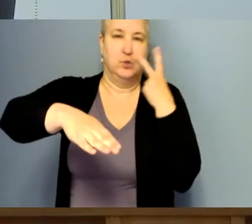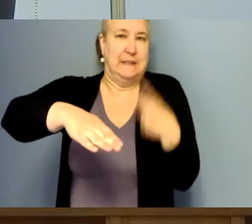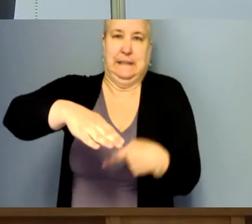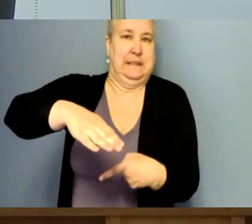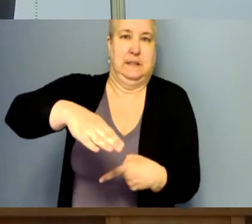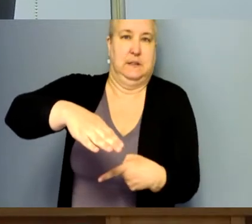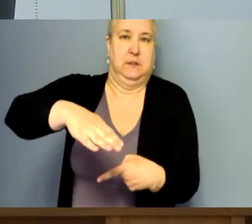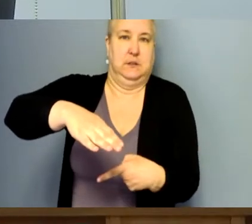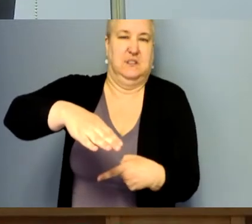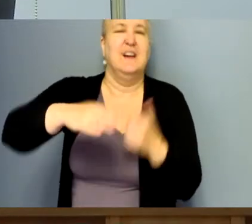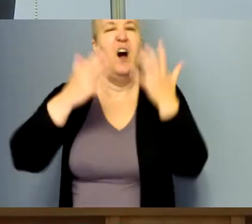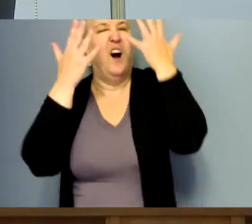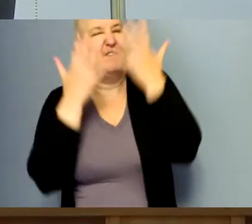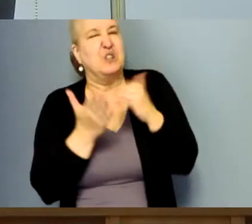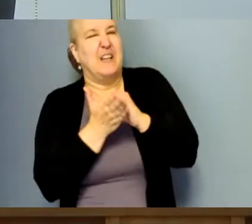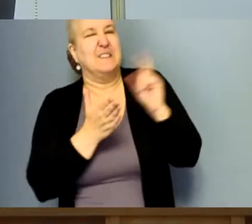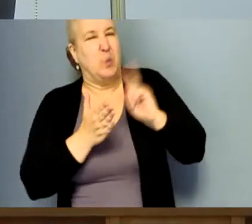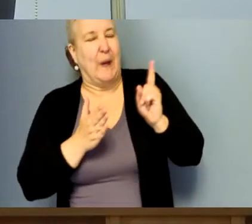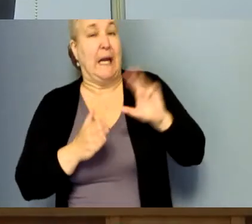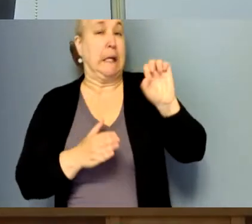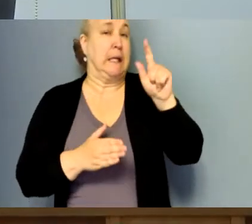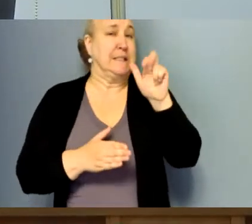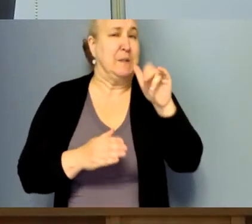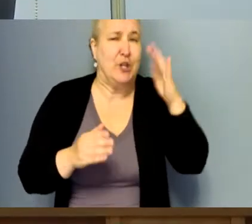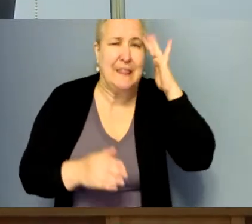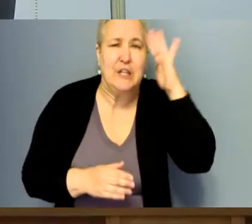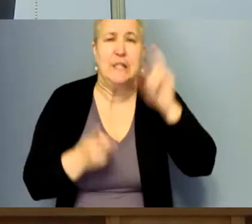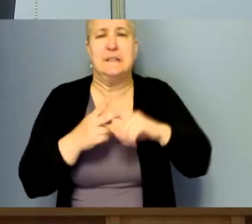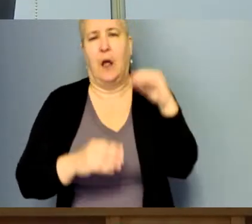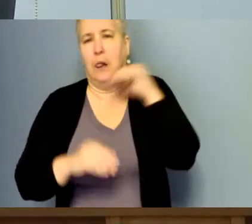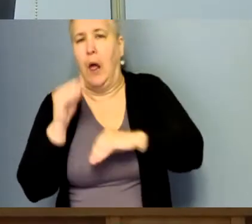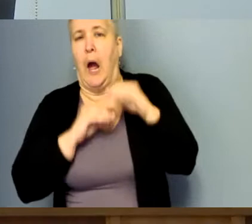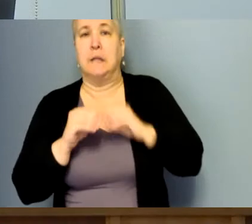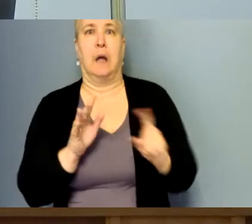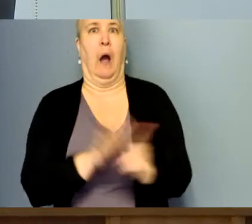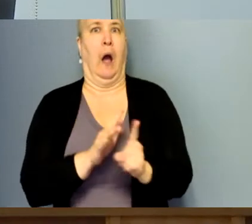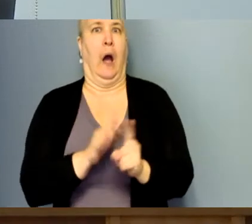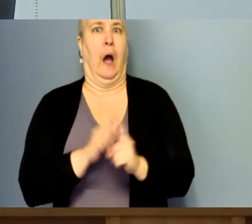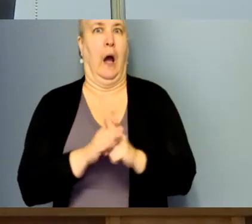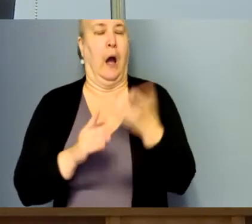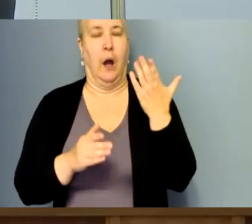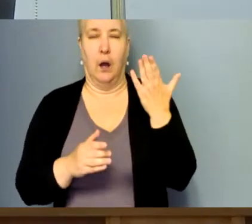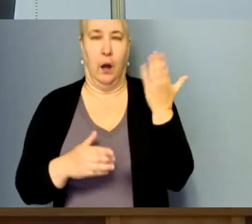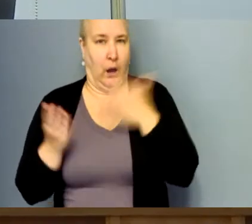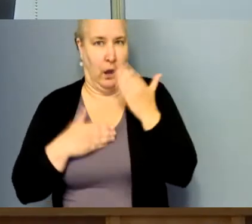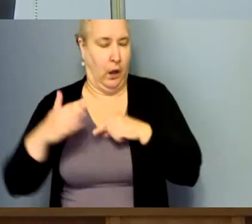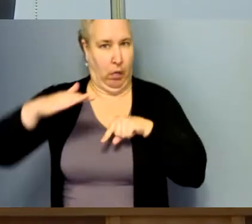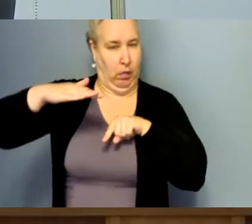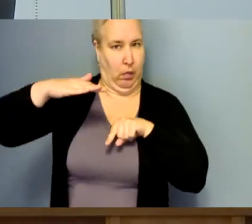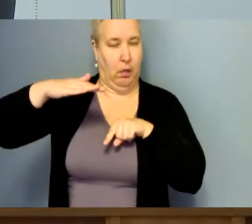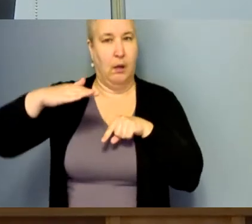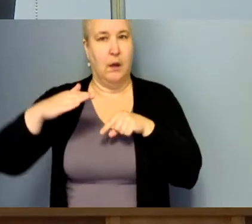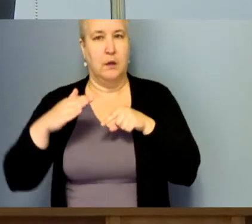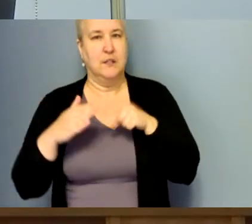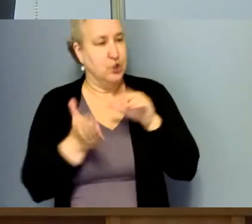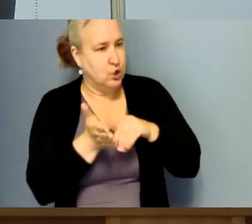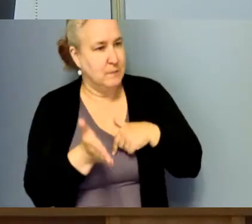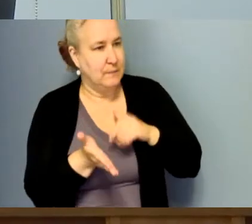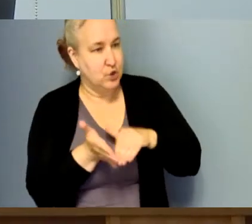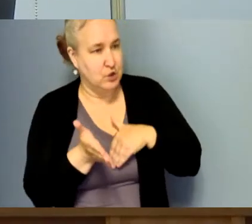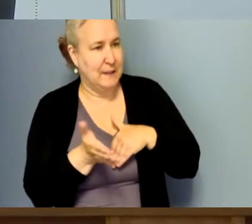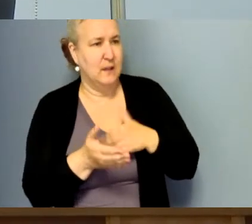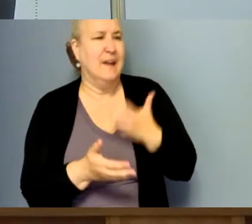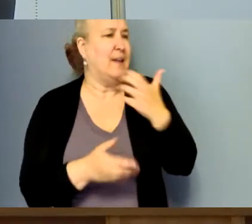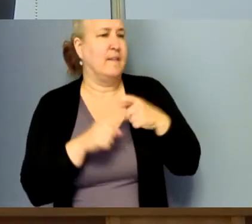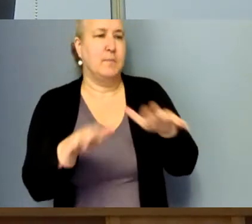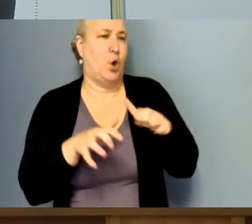And that is unfortunately where the conspiracy theories and the lies can flourish, and why people can be, excuse me, stop yelling